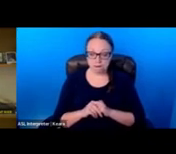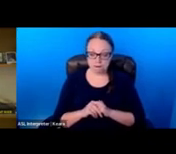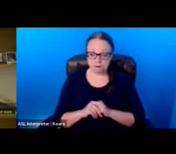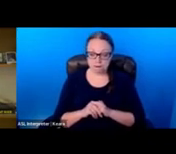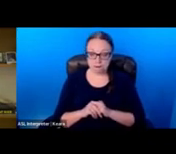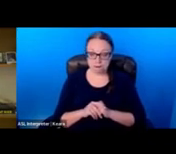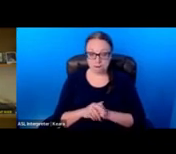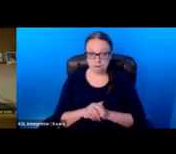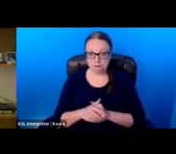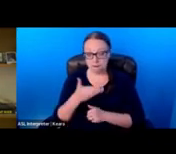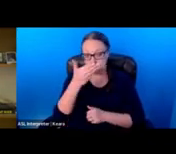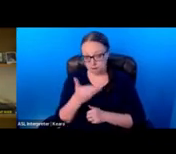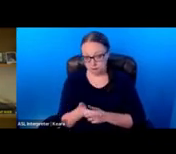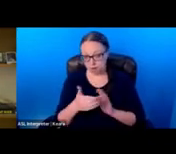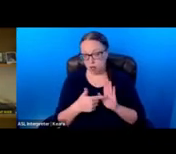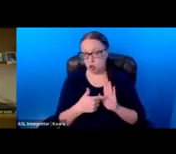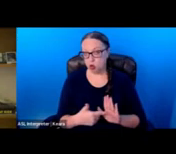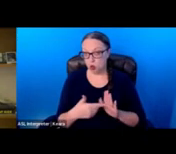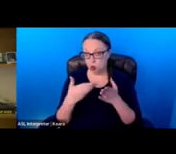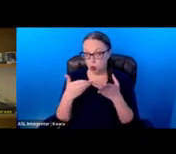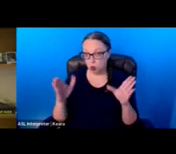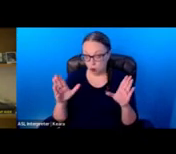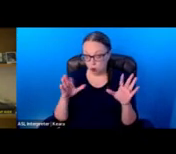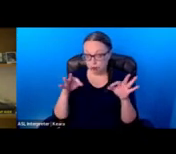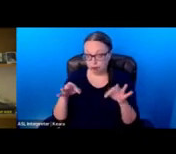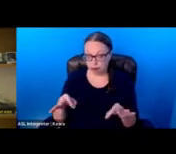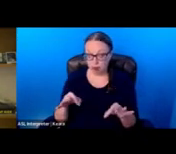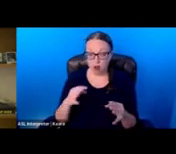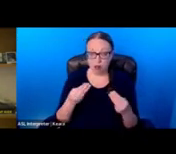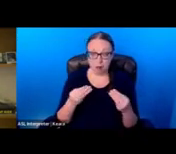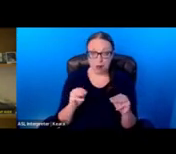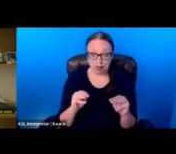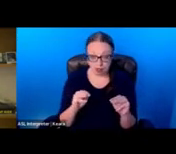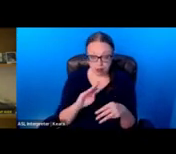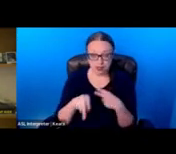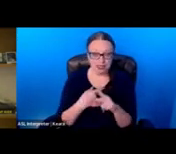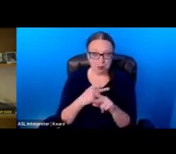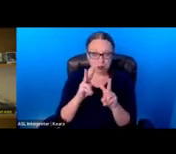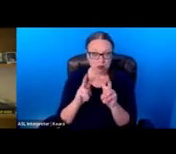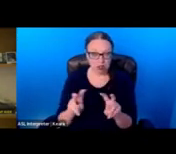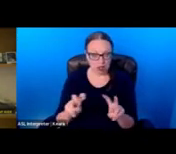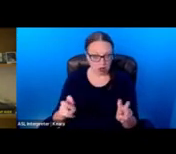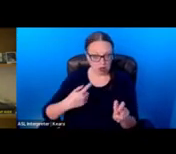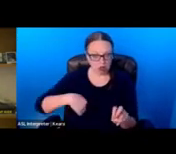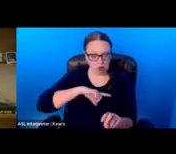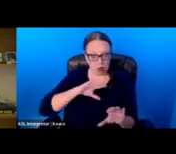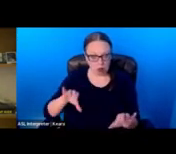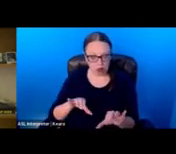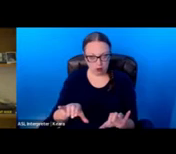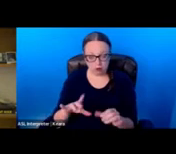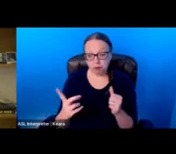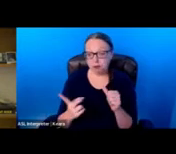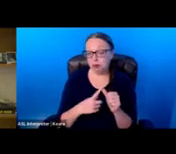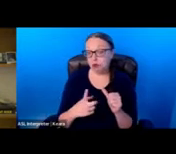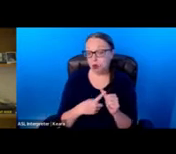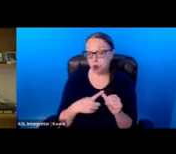This slide provides an overview of the methods or the types of analyses we did in our study. So first, we